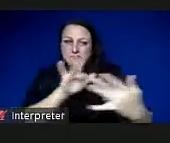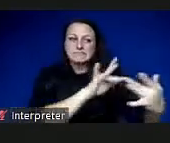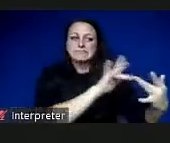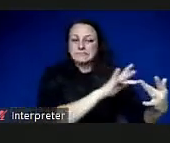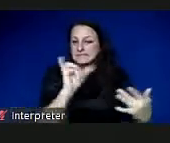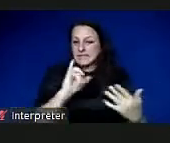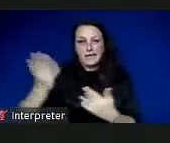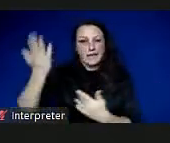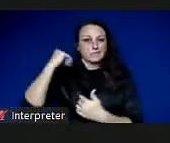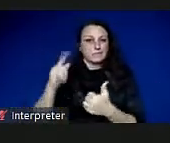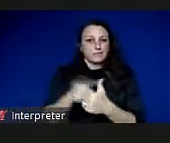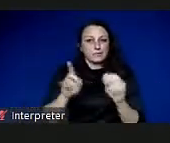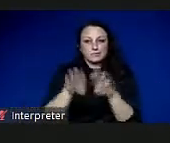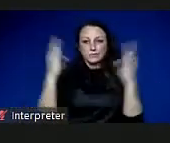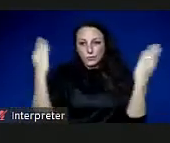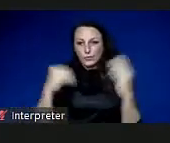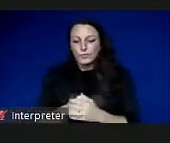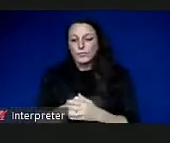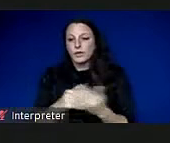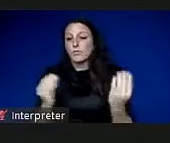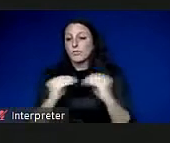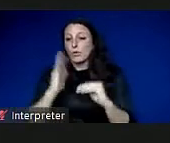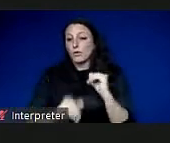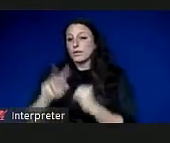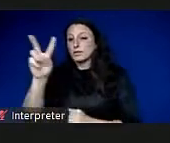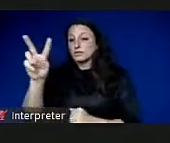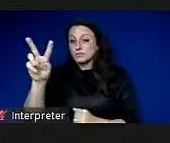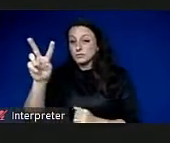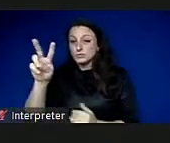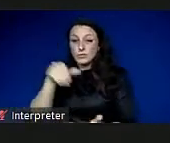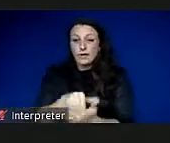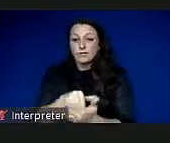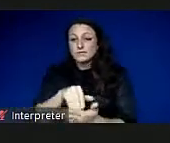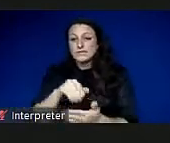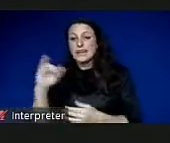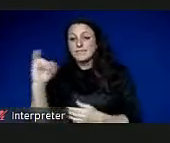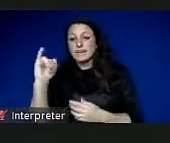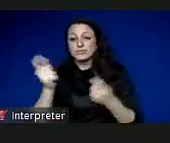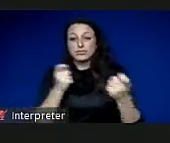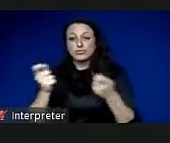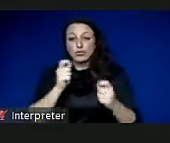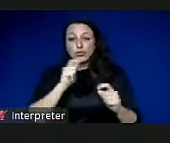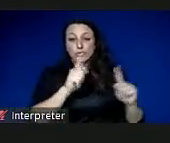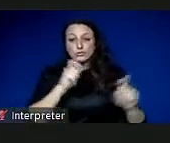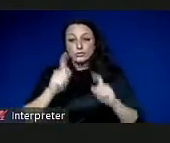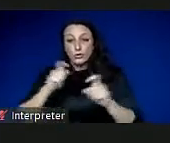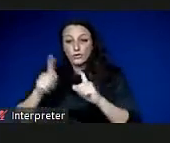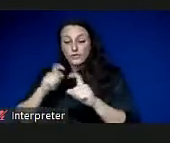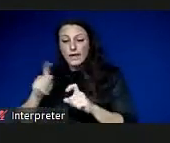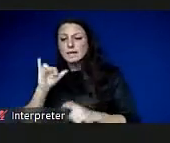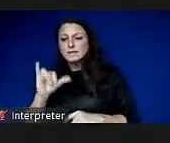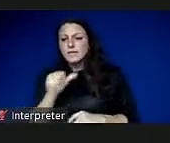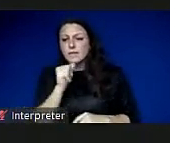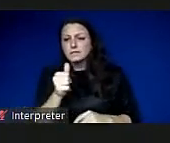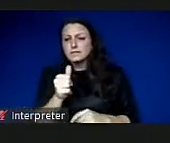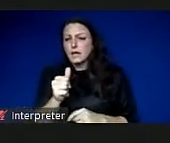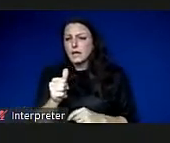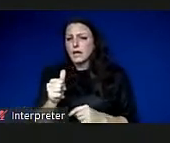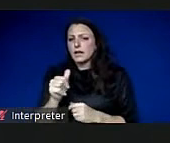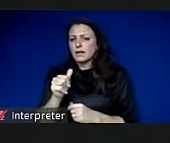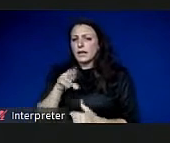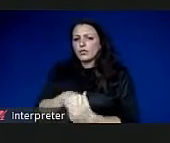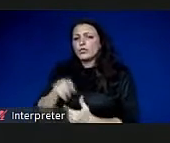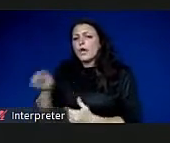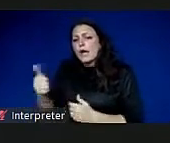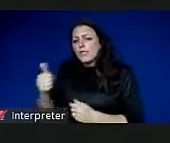have conducted well over 2,000 infection control surveys. That doesn't account for other surveys of